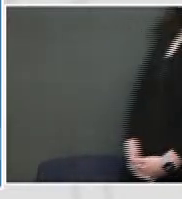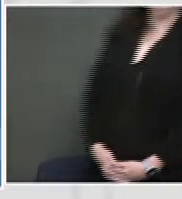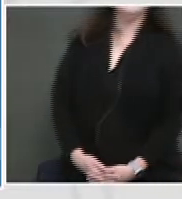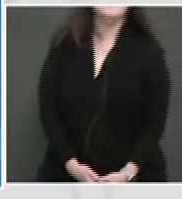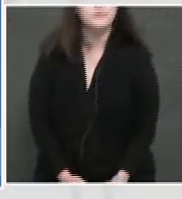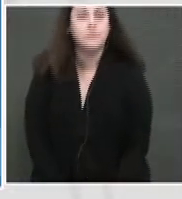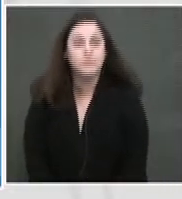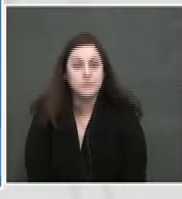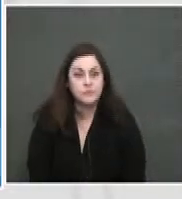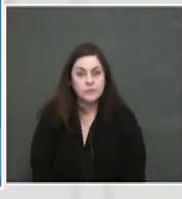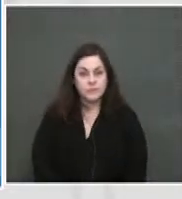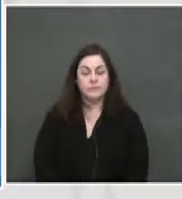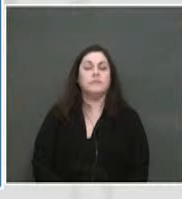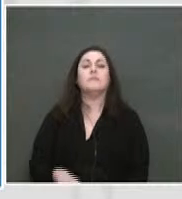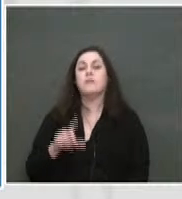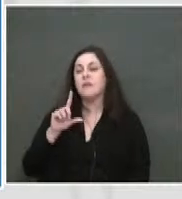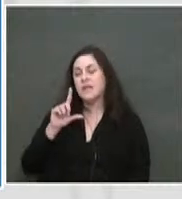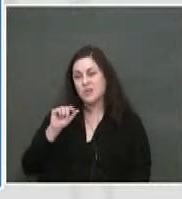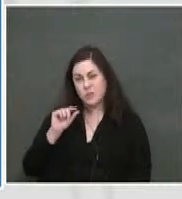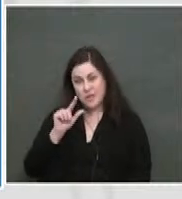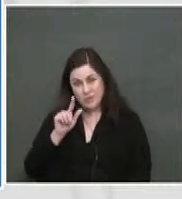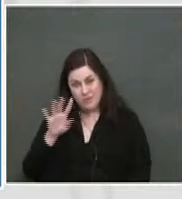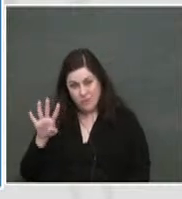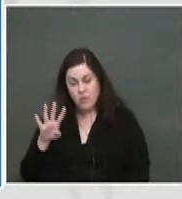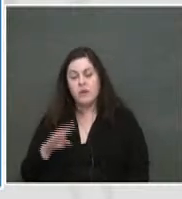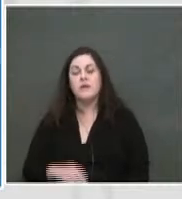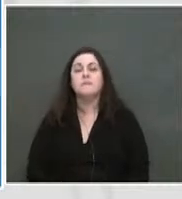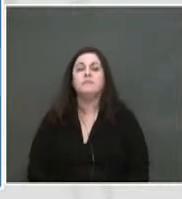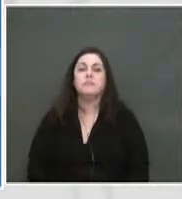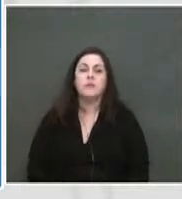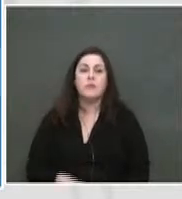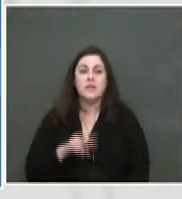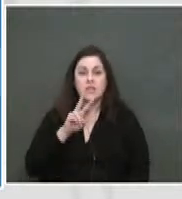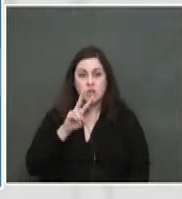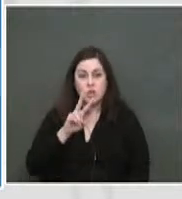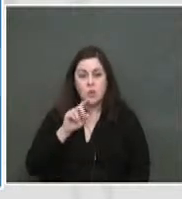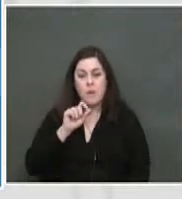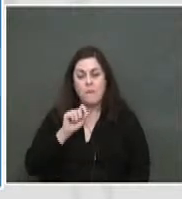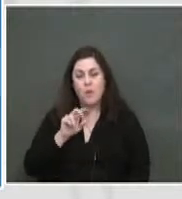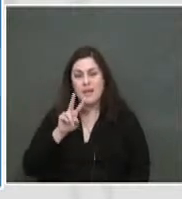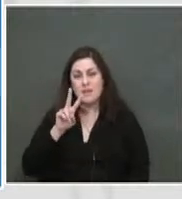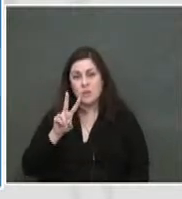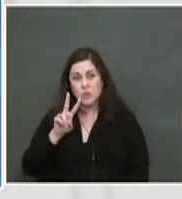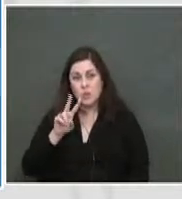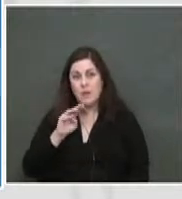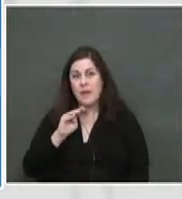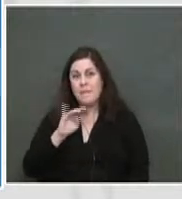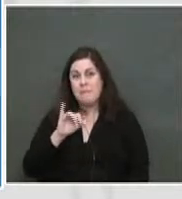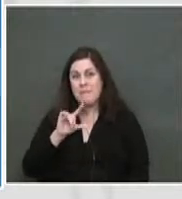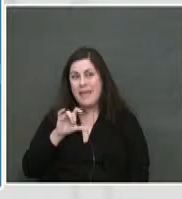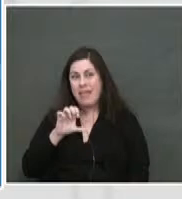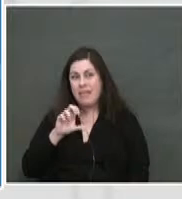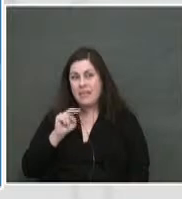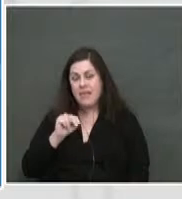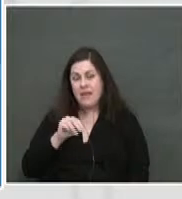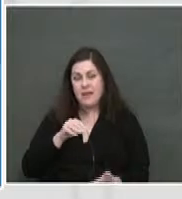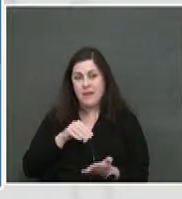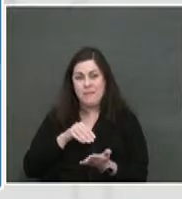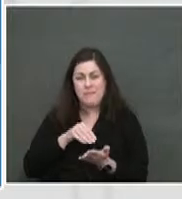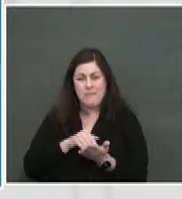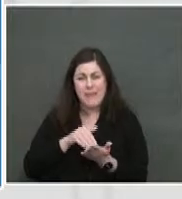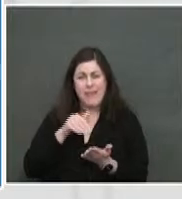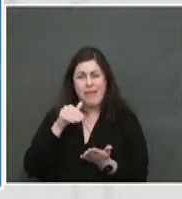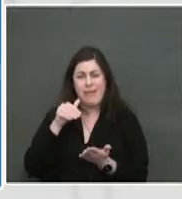In 2024, we received over 2.2 million calls. And out of those 2.2 million